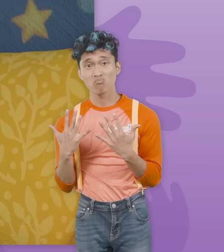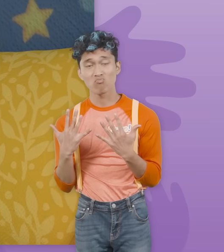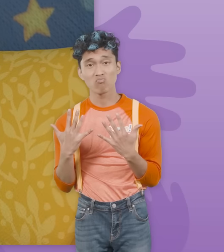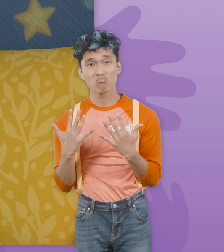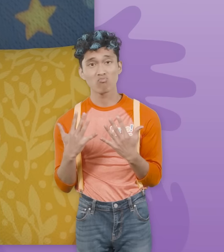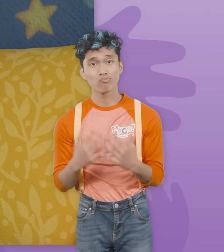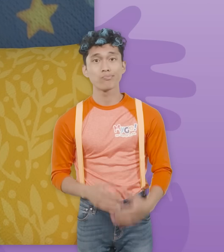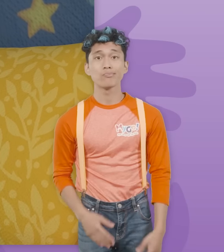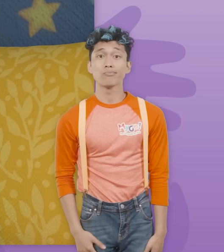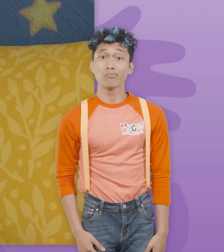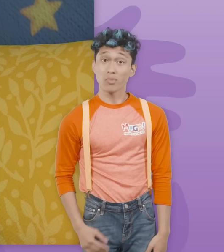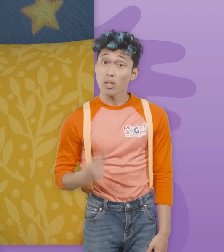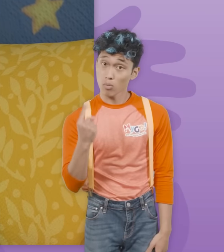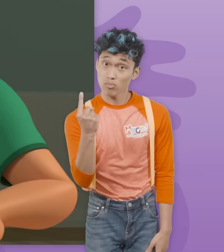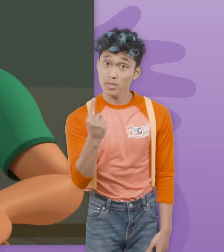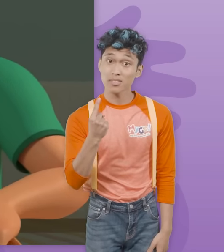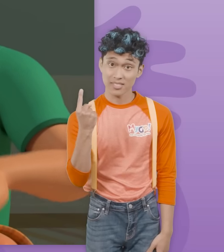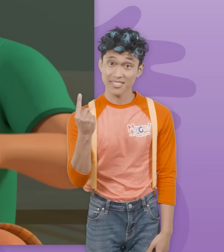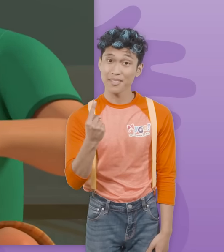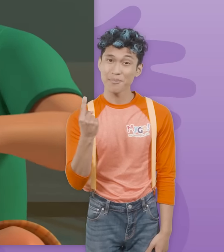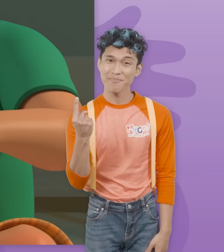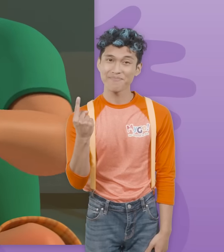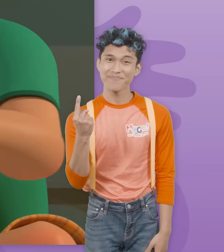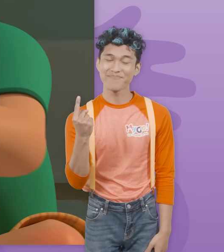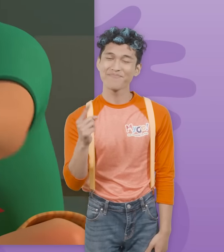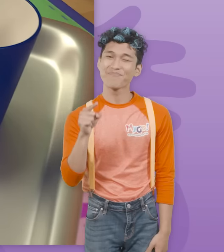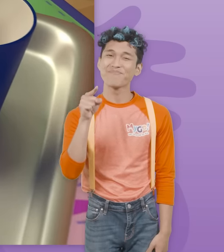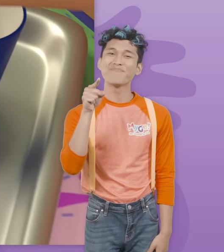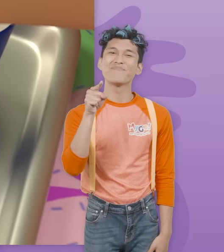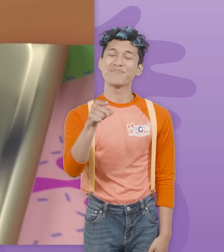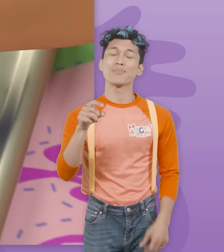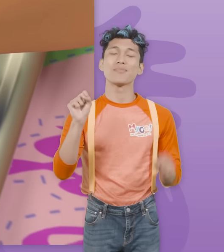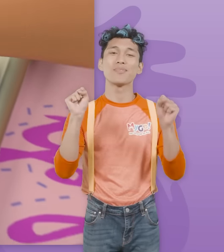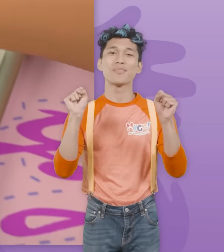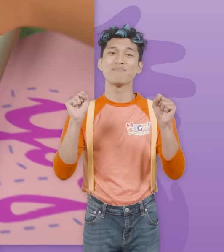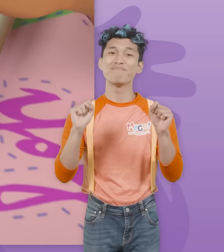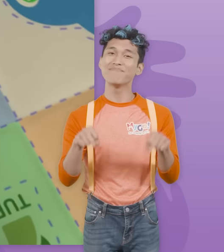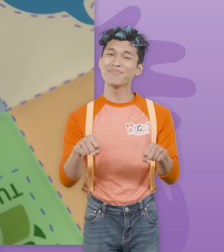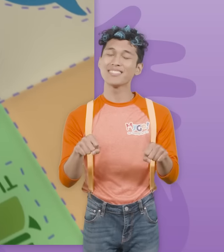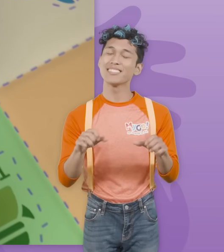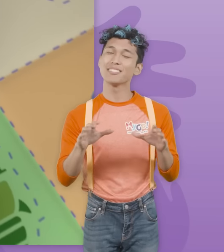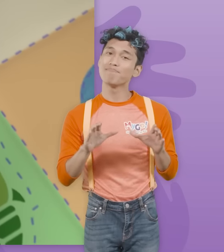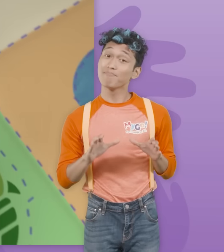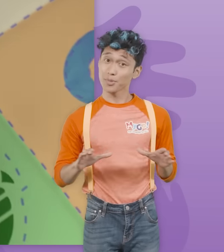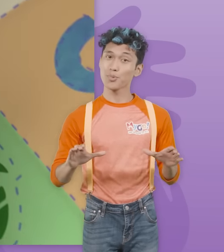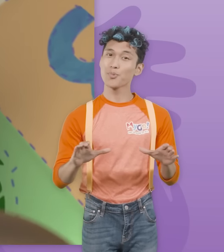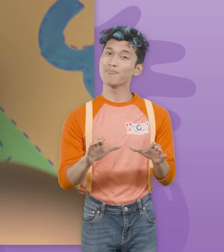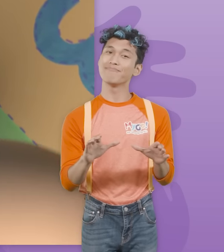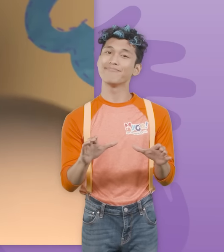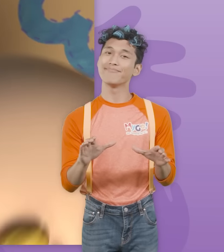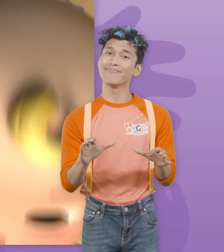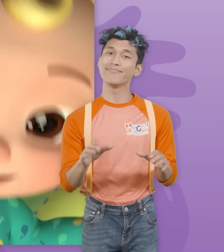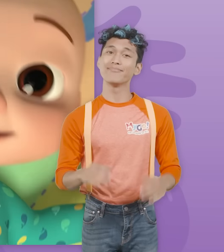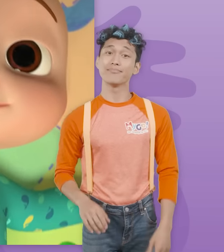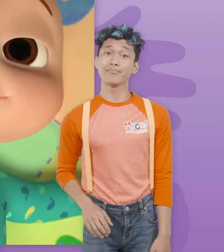There is something you can do